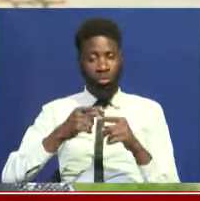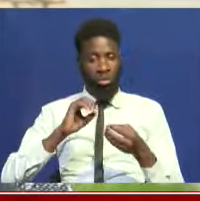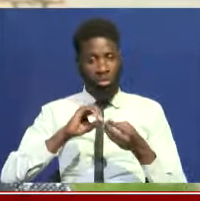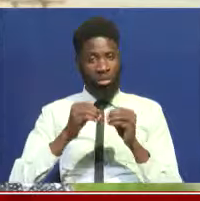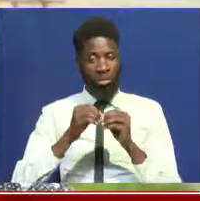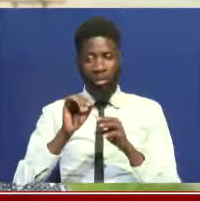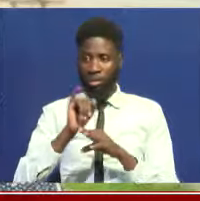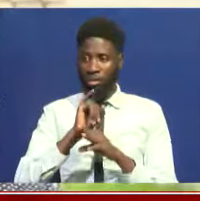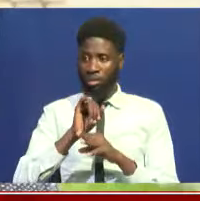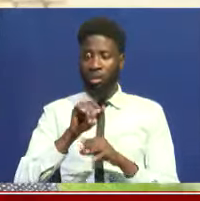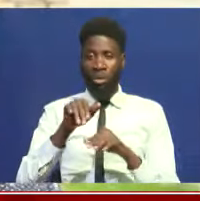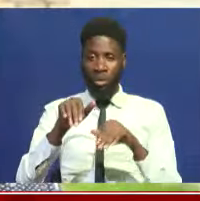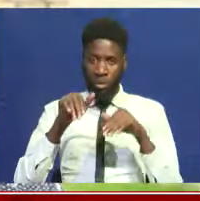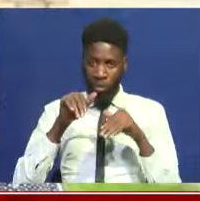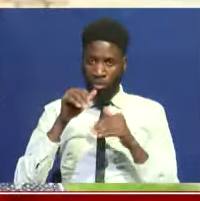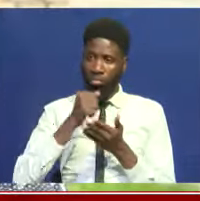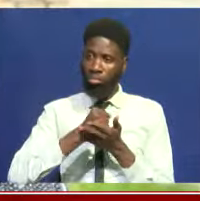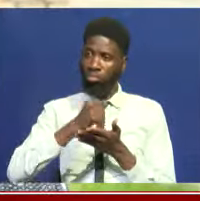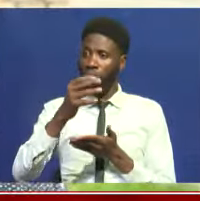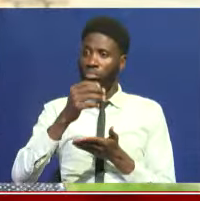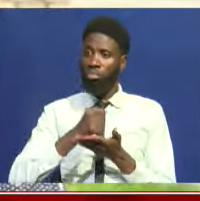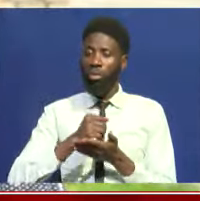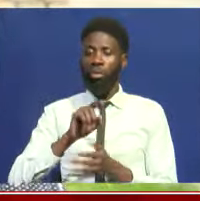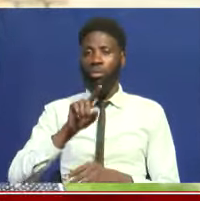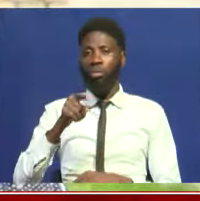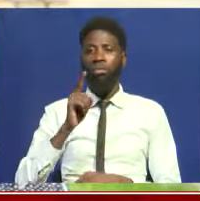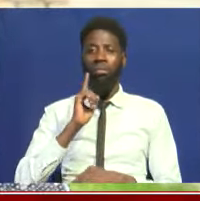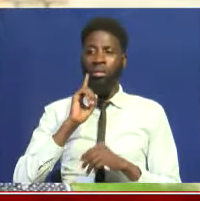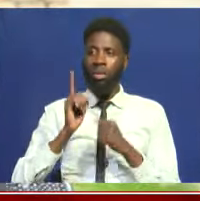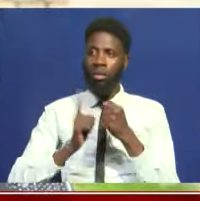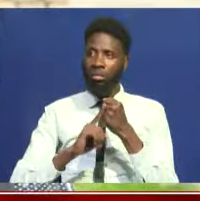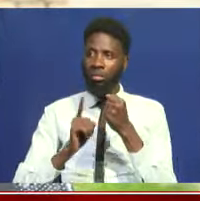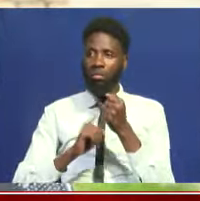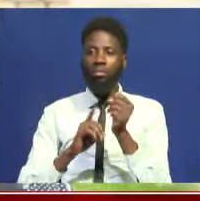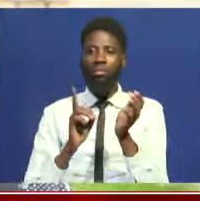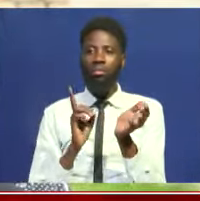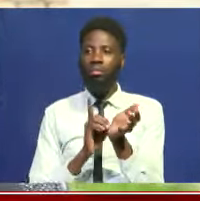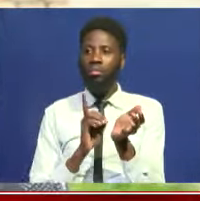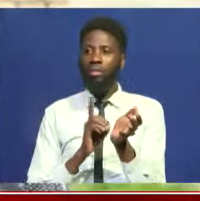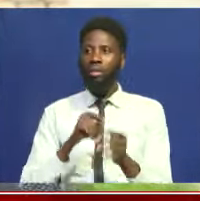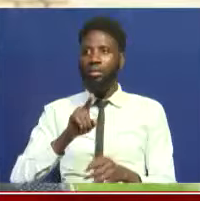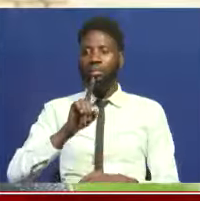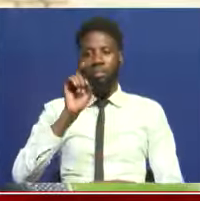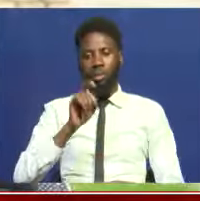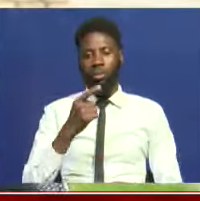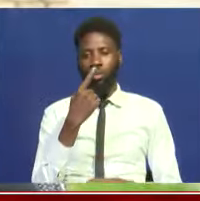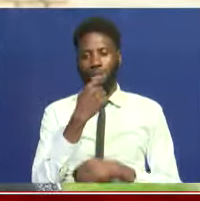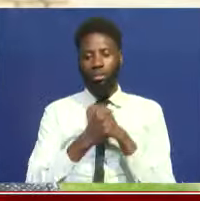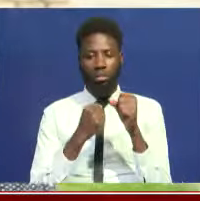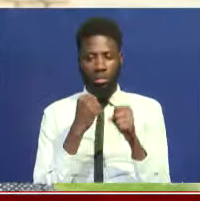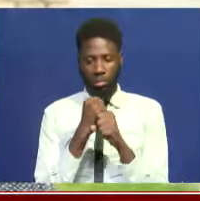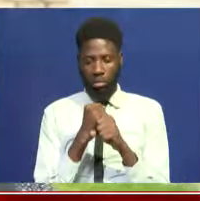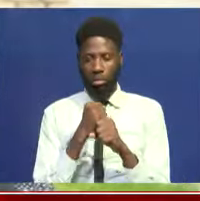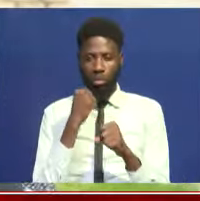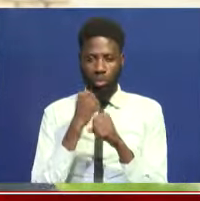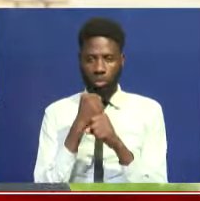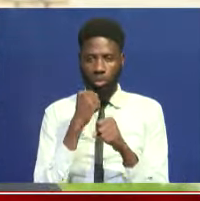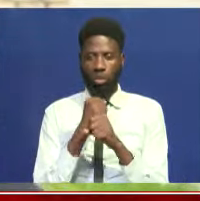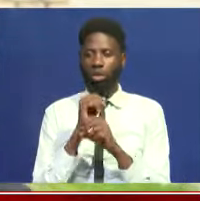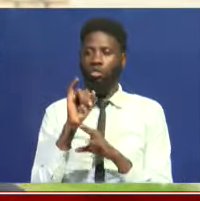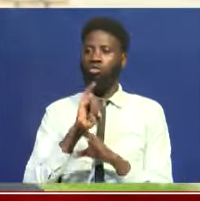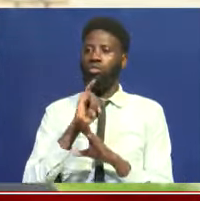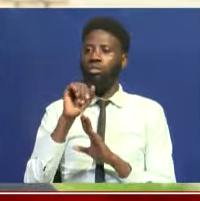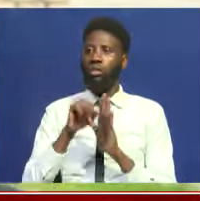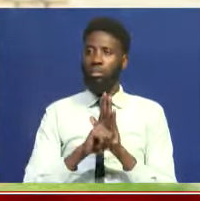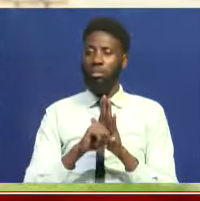around 1,600. Those are doctors, and they're supposed to serve internship for 1 year. And that is to say, that they're the